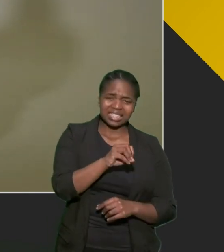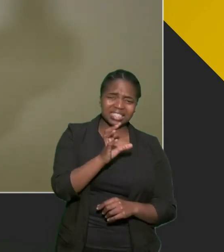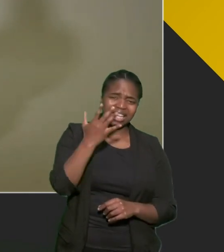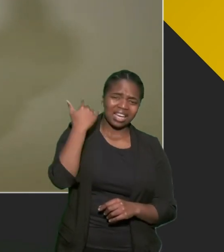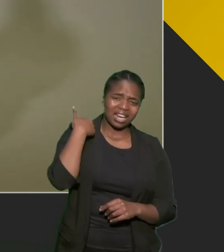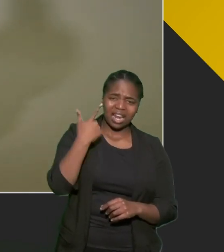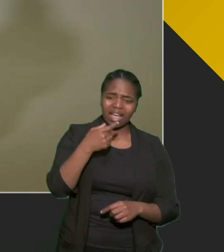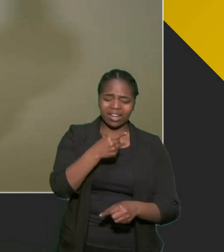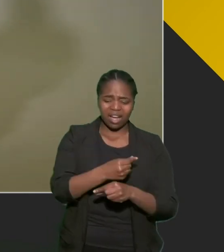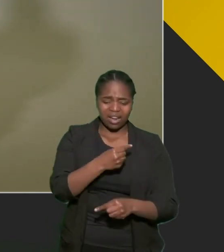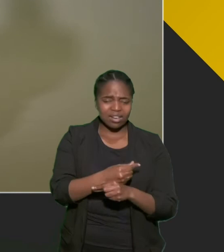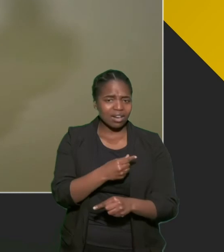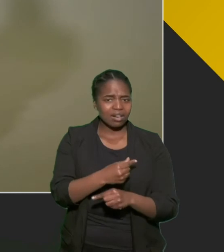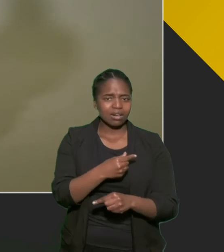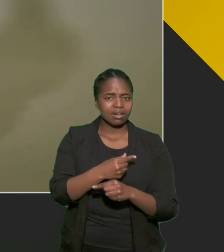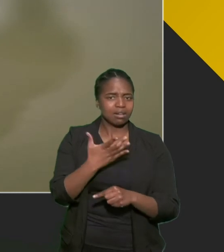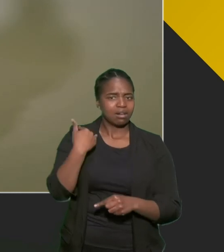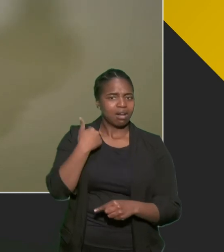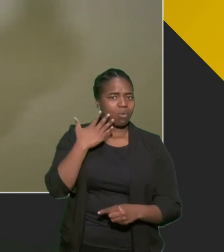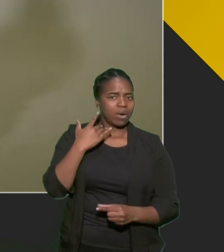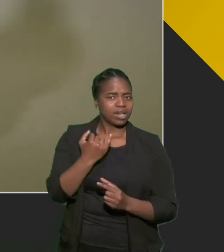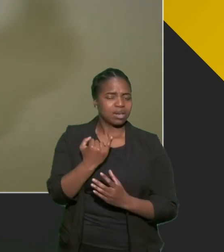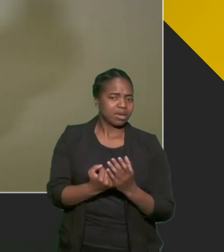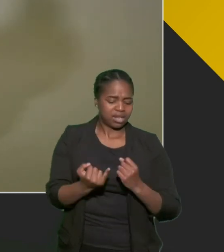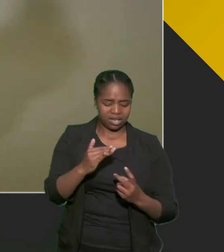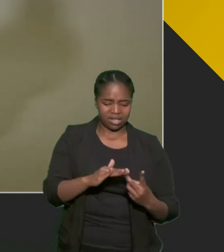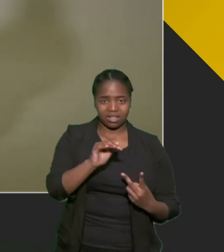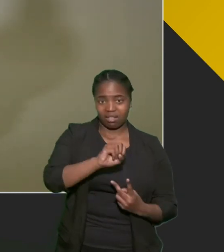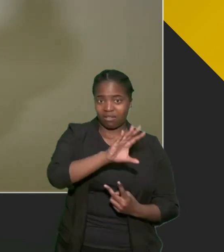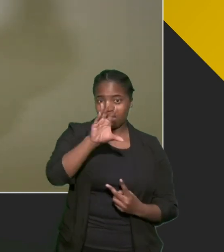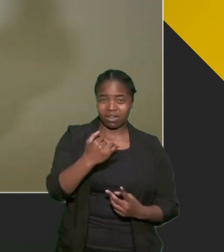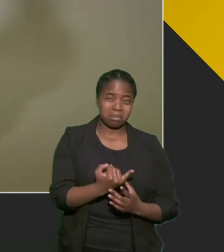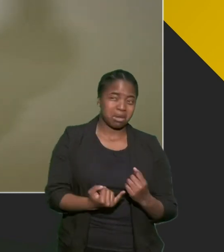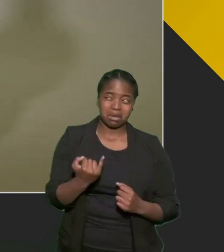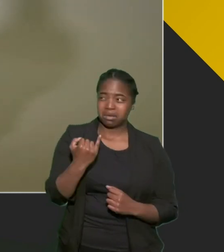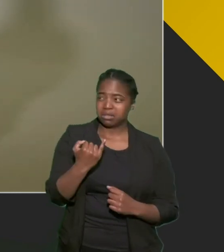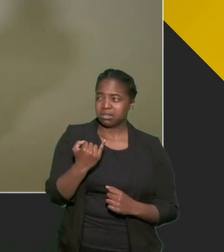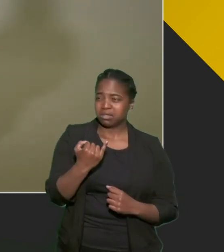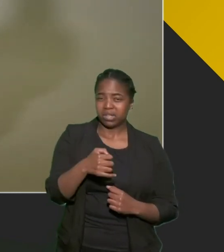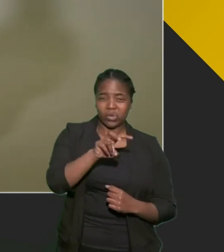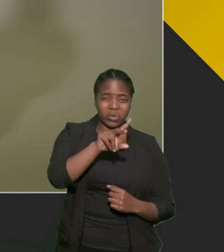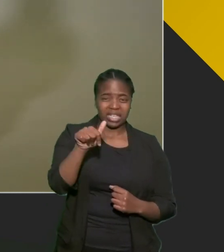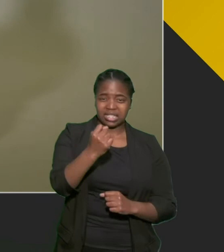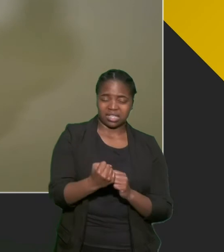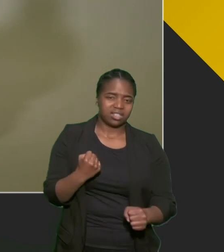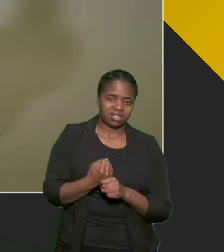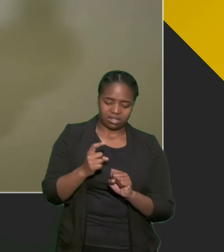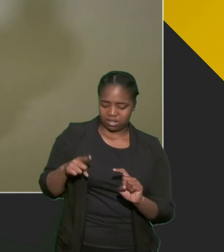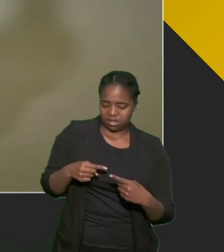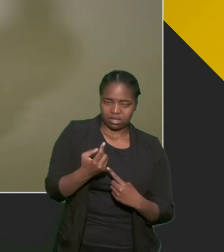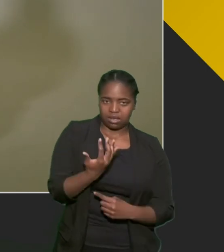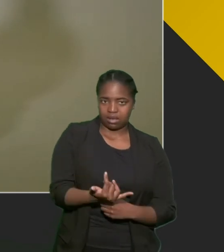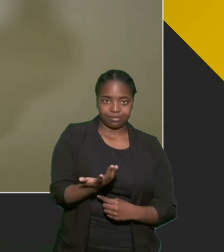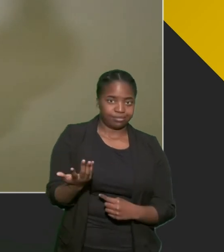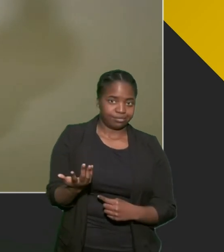countries like Ghana were gaining independence. I mean, South Africa has been independent for 26 years now, and